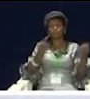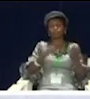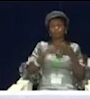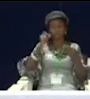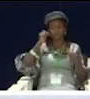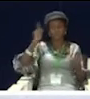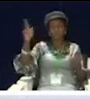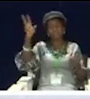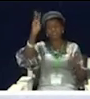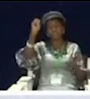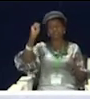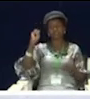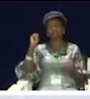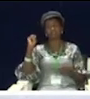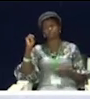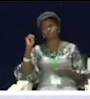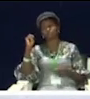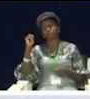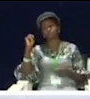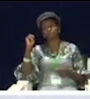Him.